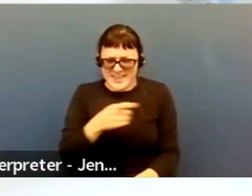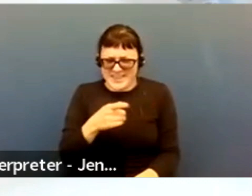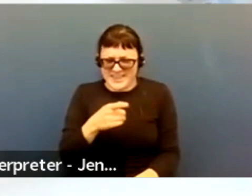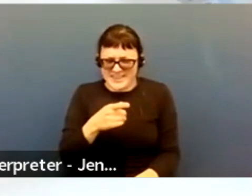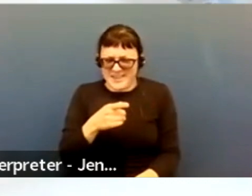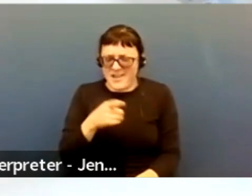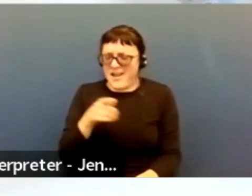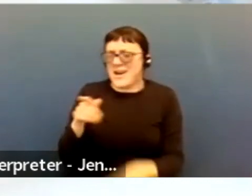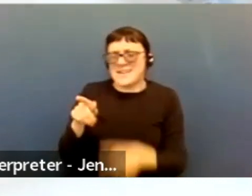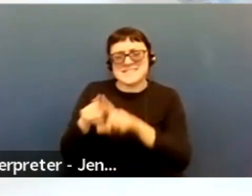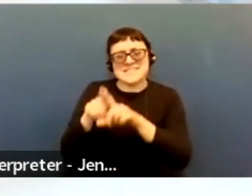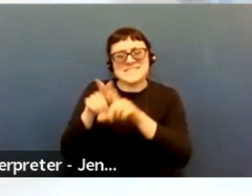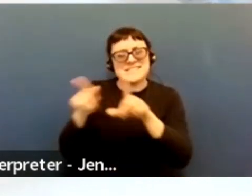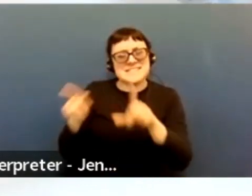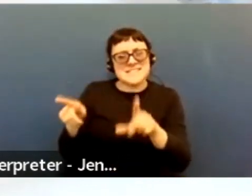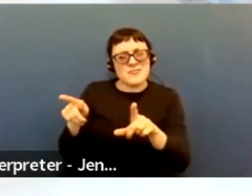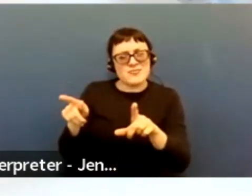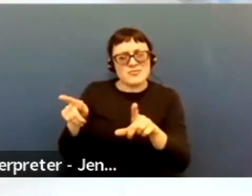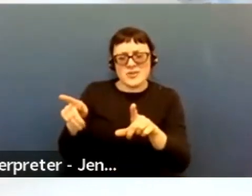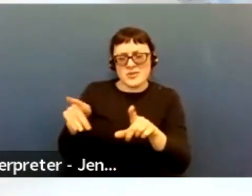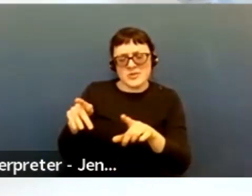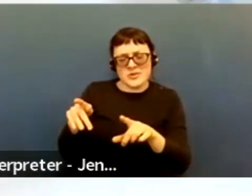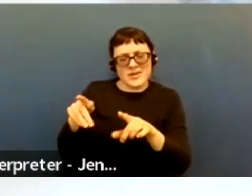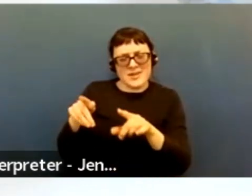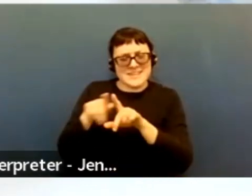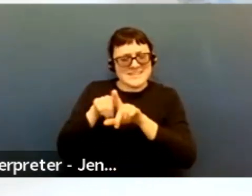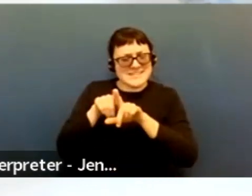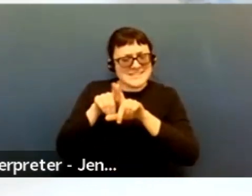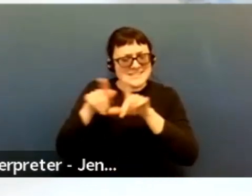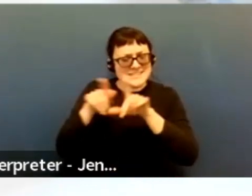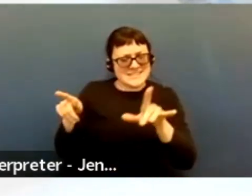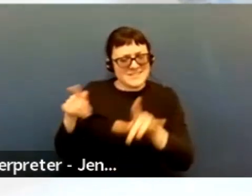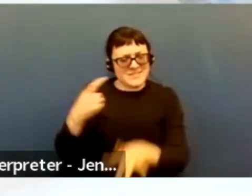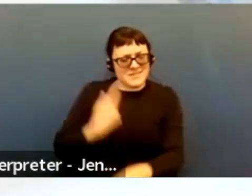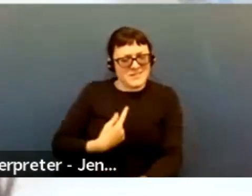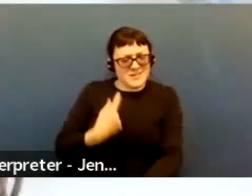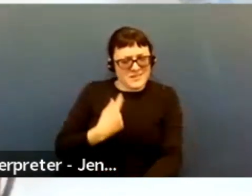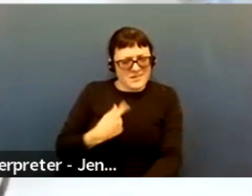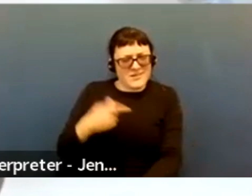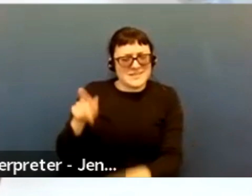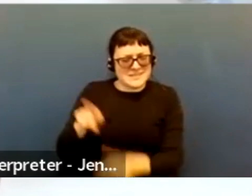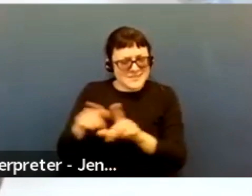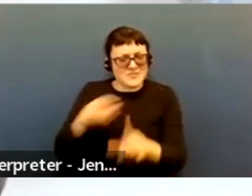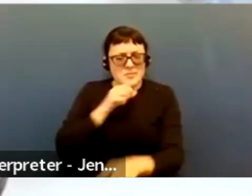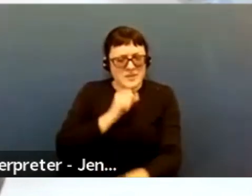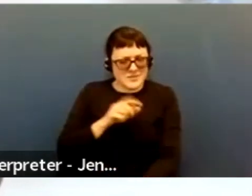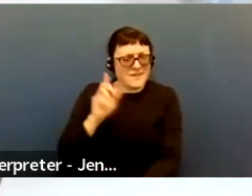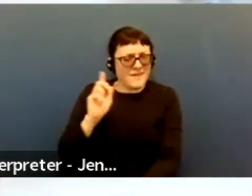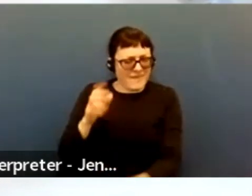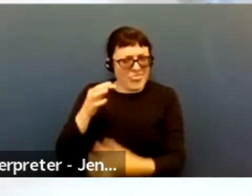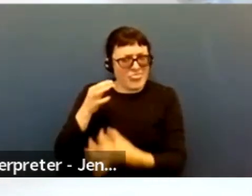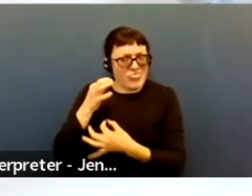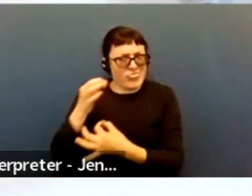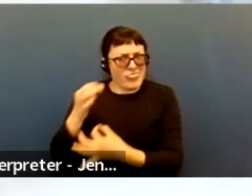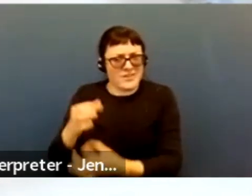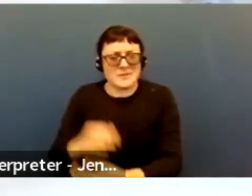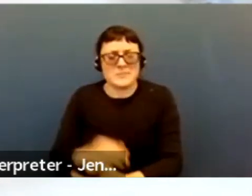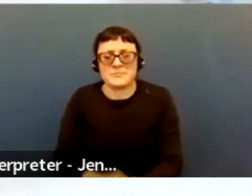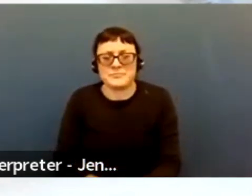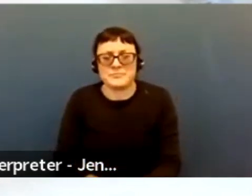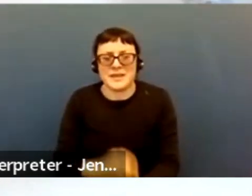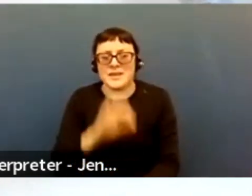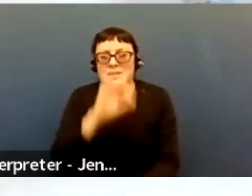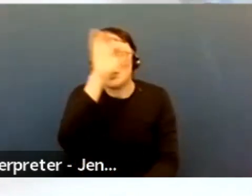I don't like that. And this is somebody coming at it from a different kind of strength and a different kind of masculinity.